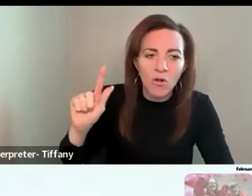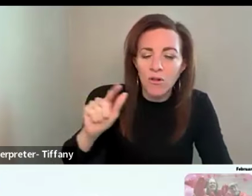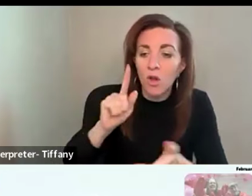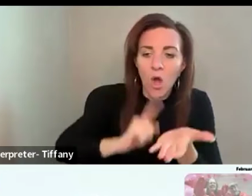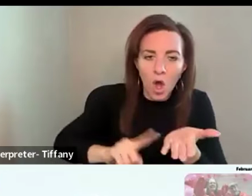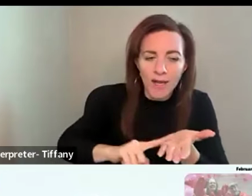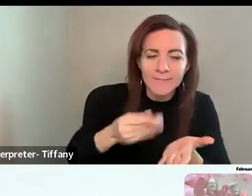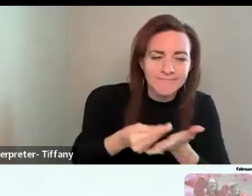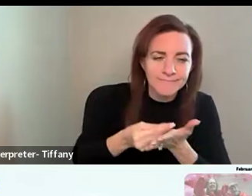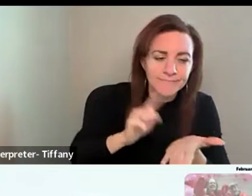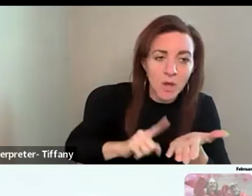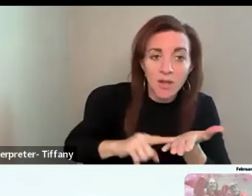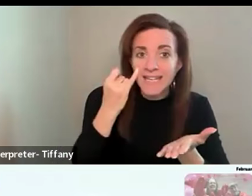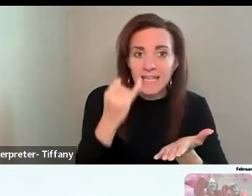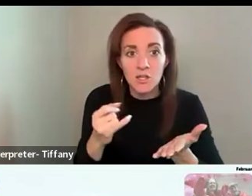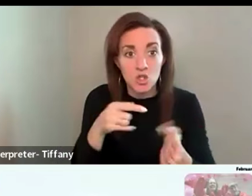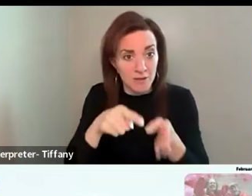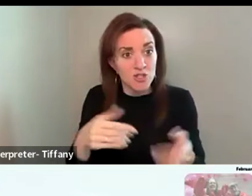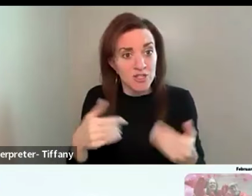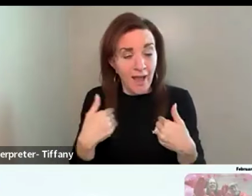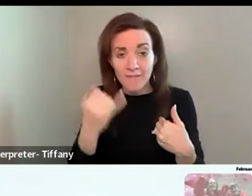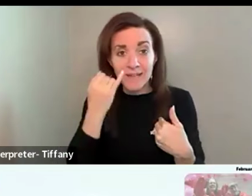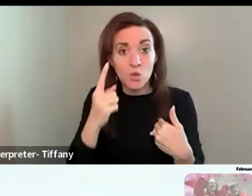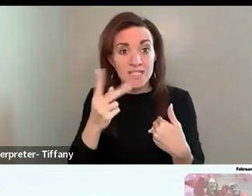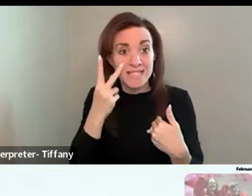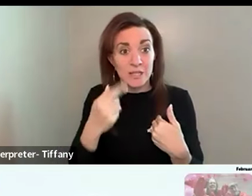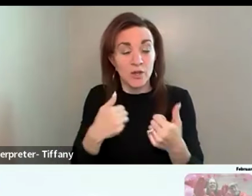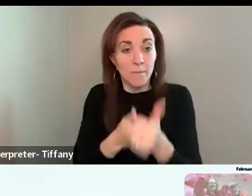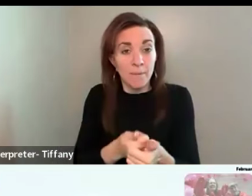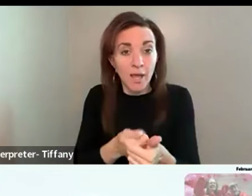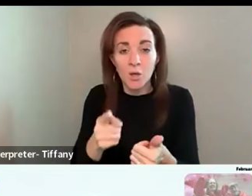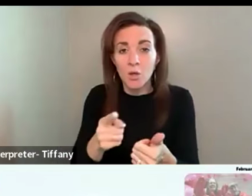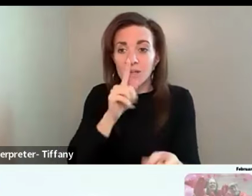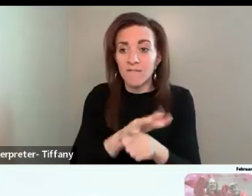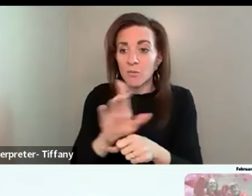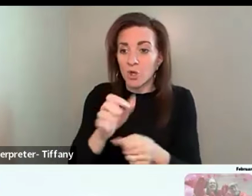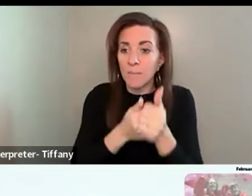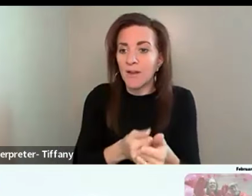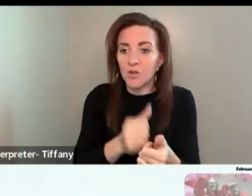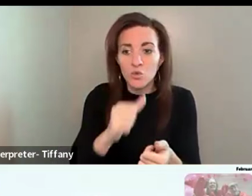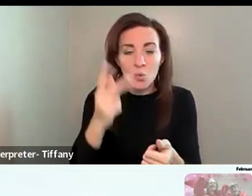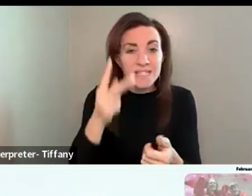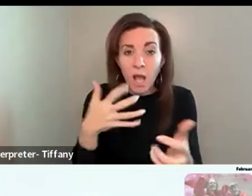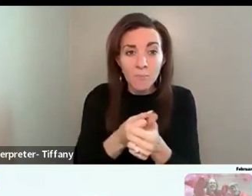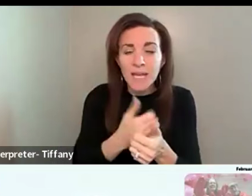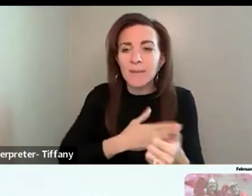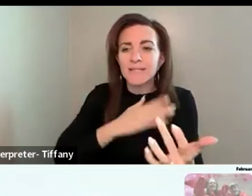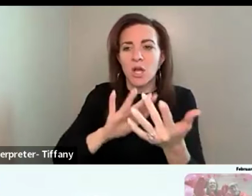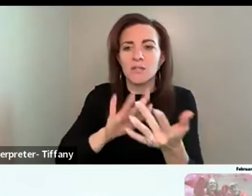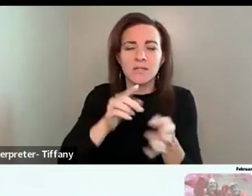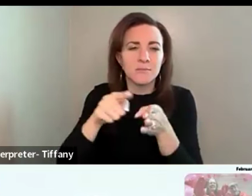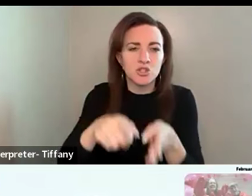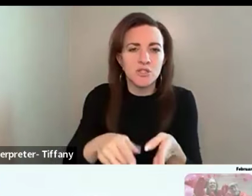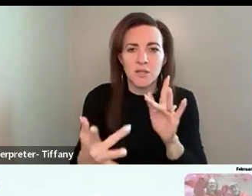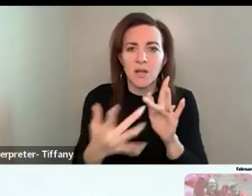that you are compliant, we've confirmed on our end that you're compliant, and you're not seeing that update, please reach out to your specialist, reach